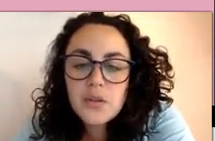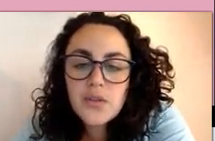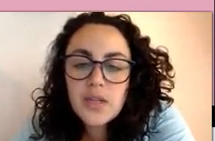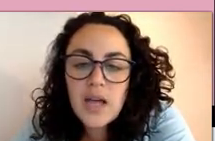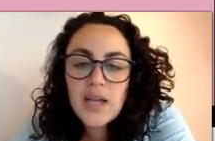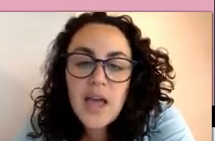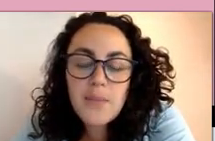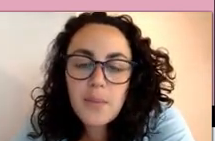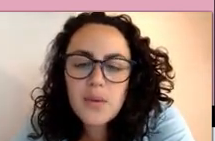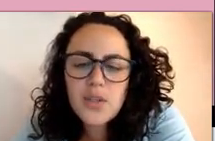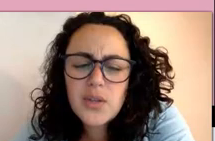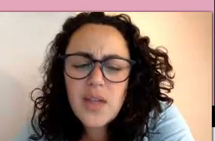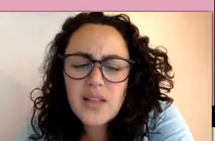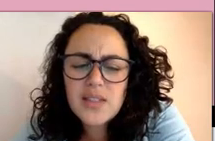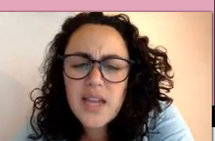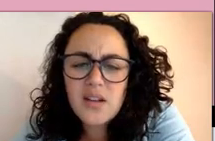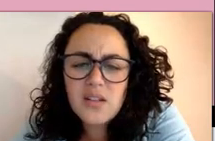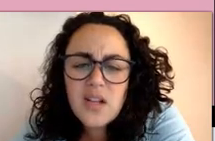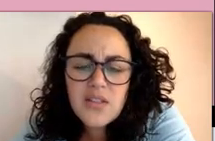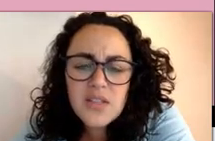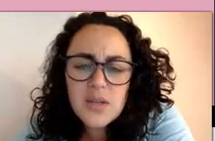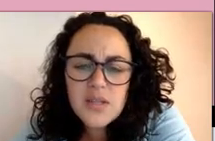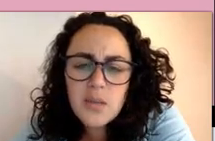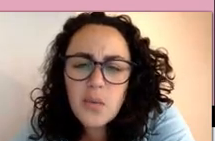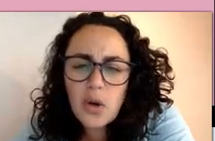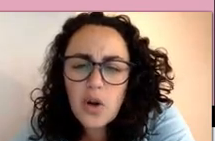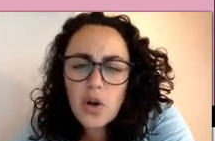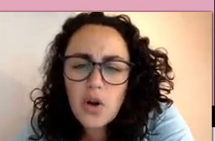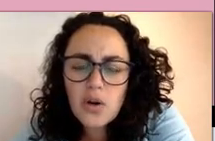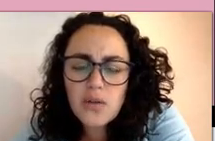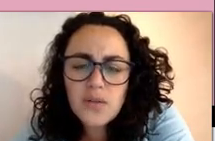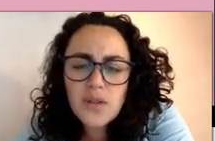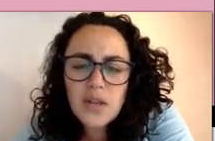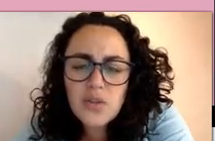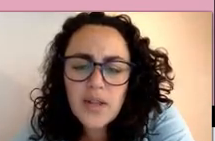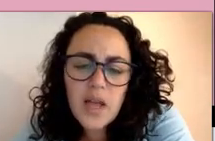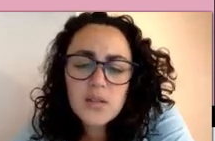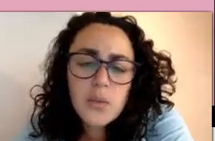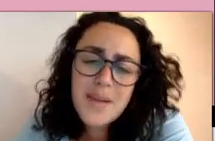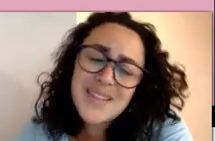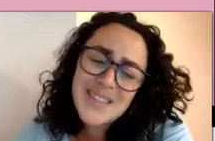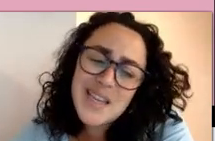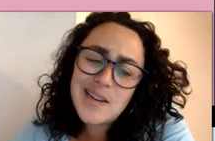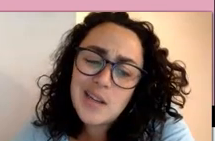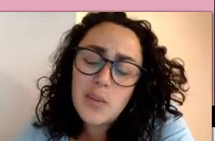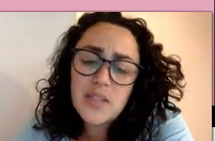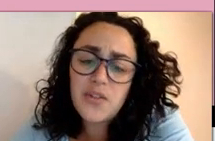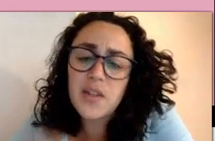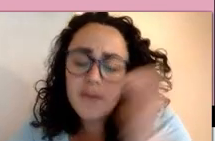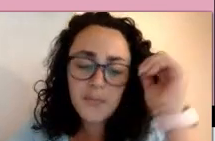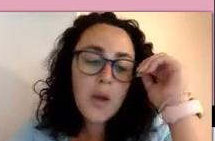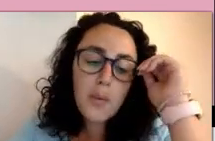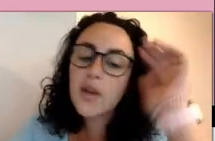circle, the line, and remember I was showing you that little tail? This one is a little bit more curved than a straight line. So we might see it a little